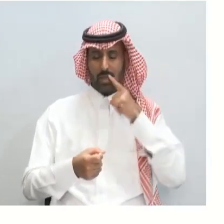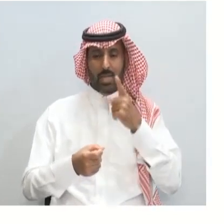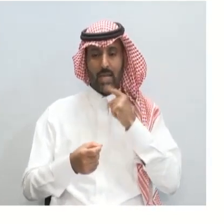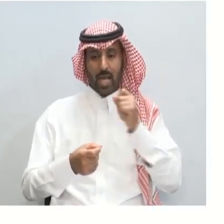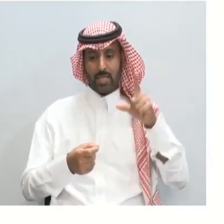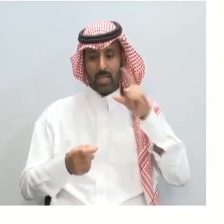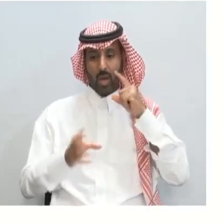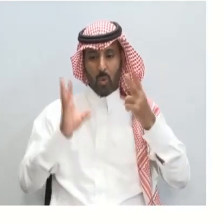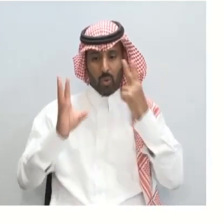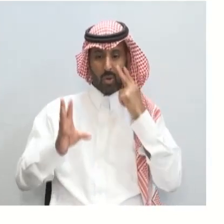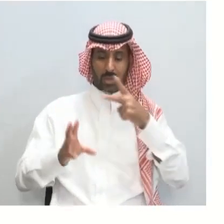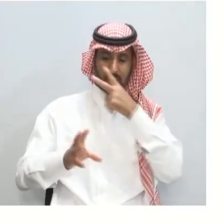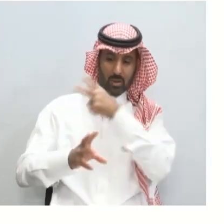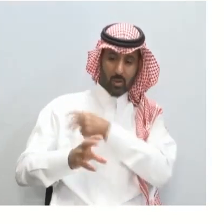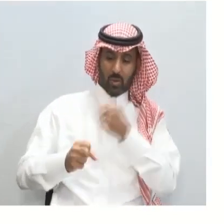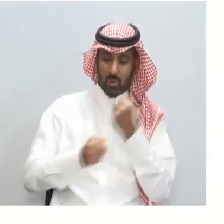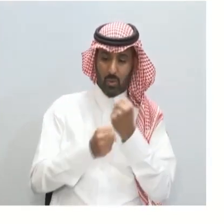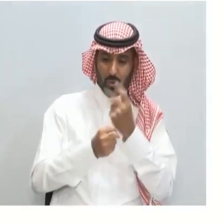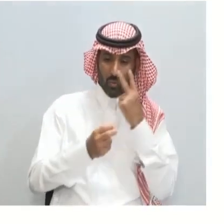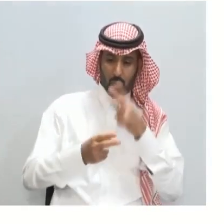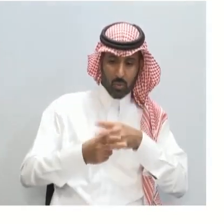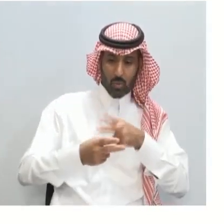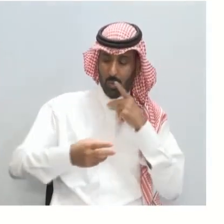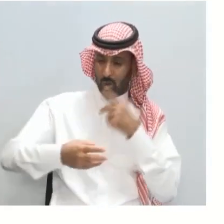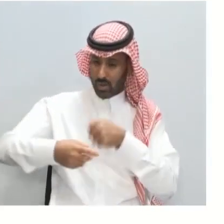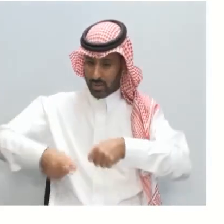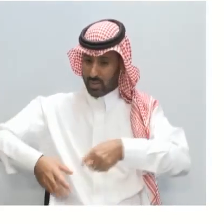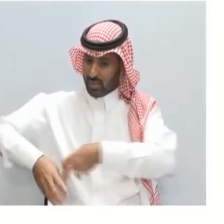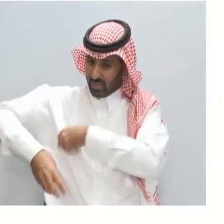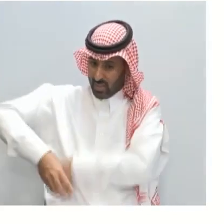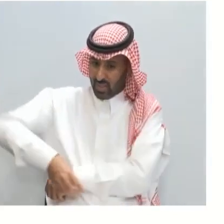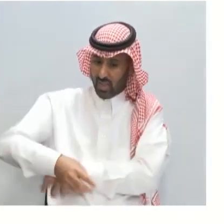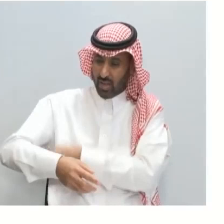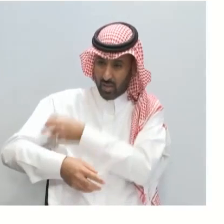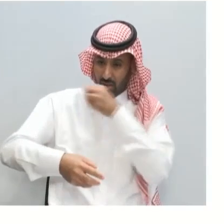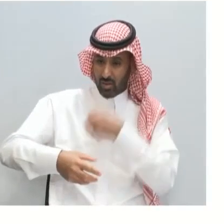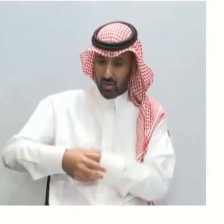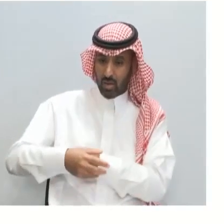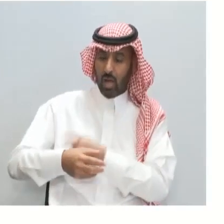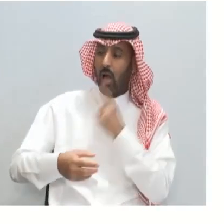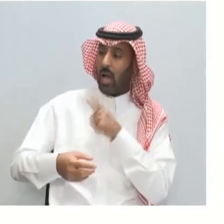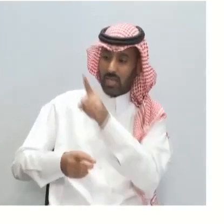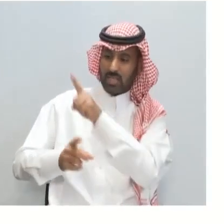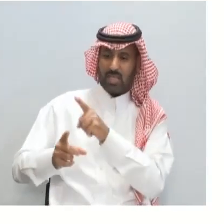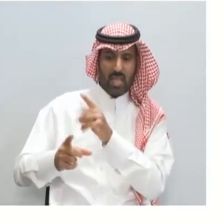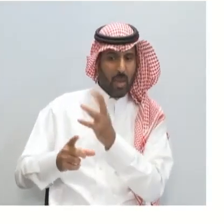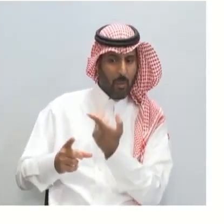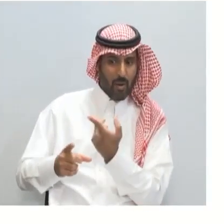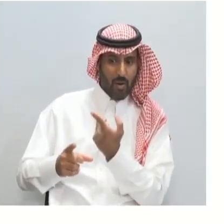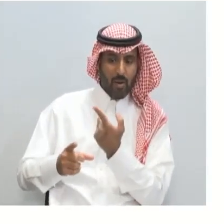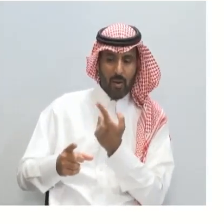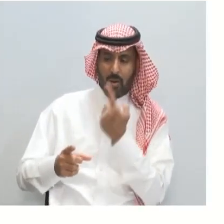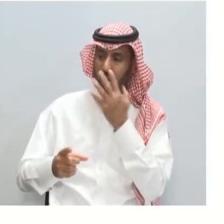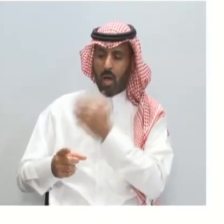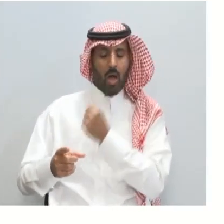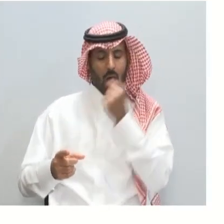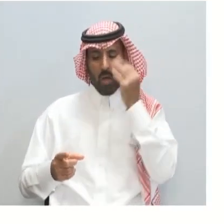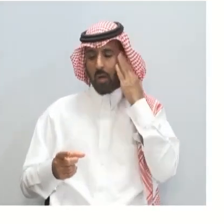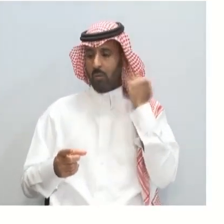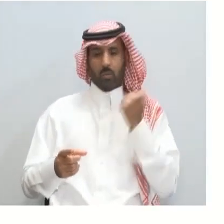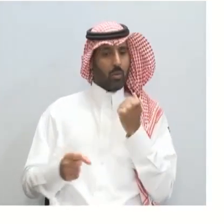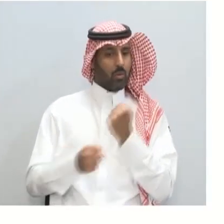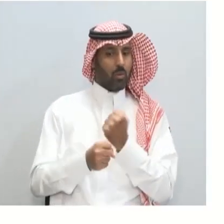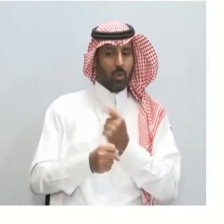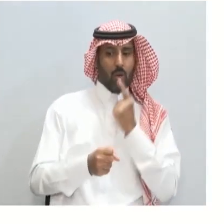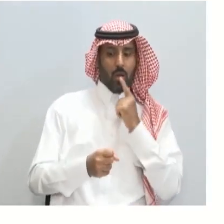week, I saw a guy I work with stuffing a shirt into his bag. When I asked him about it, he acted all innocent. Then